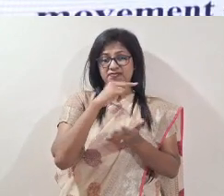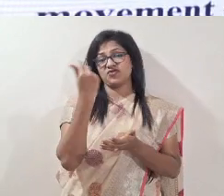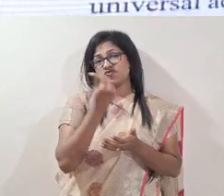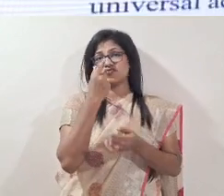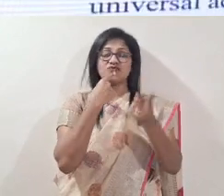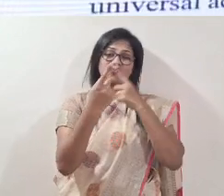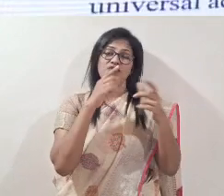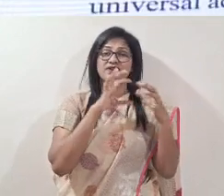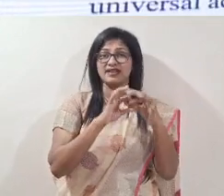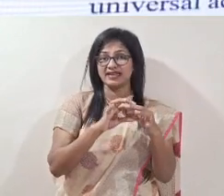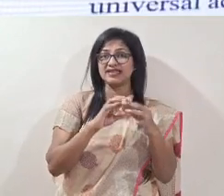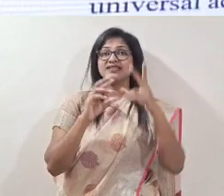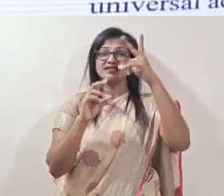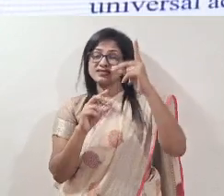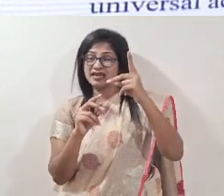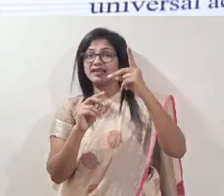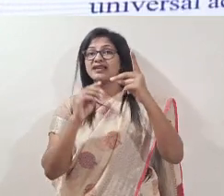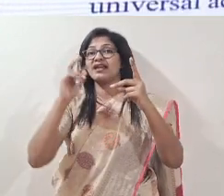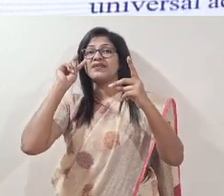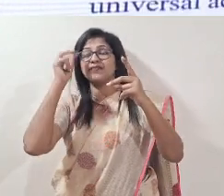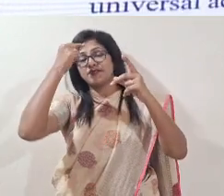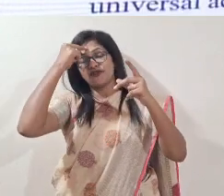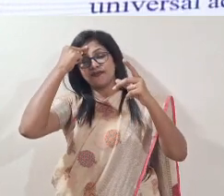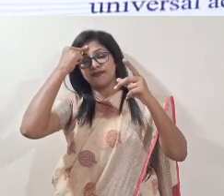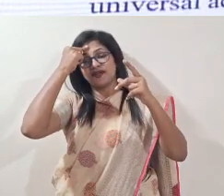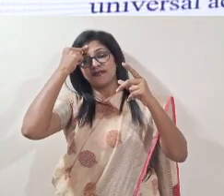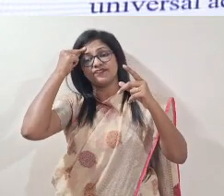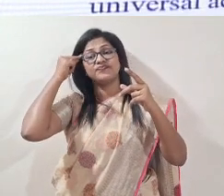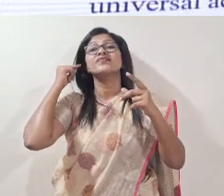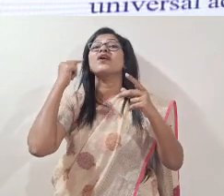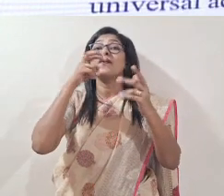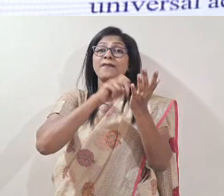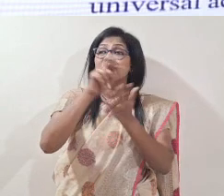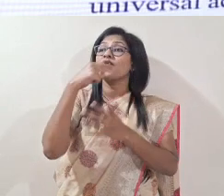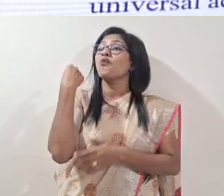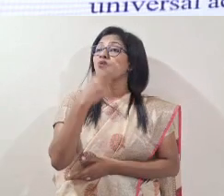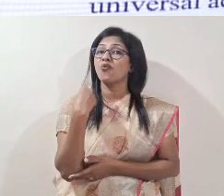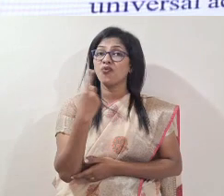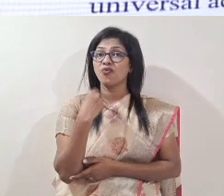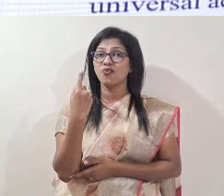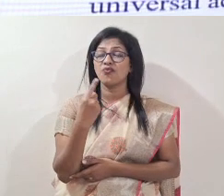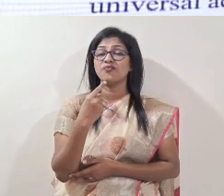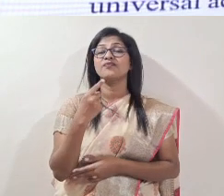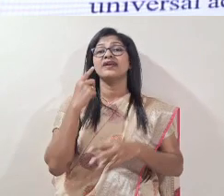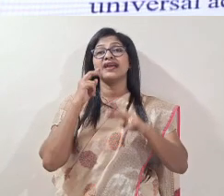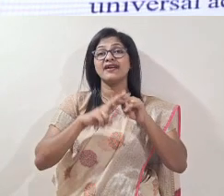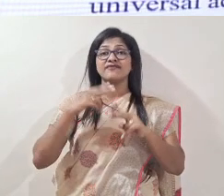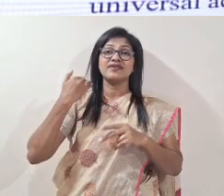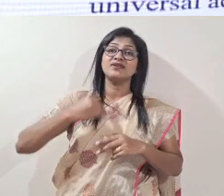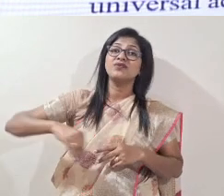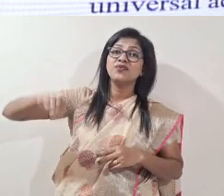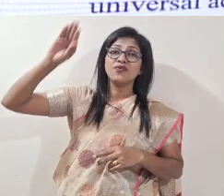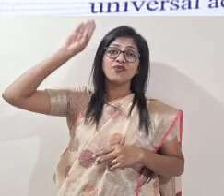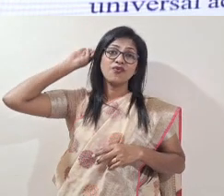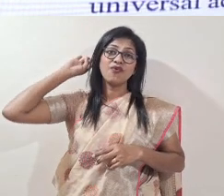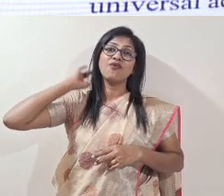this gives us the second part of the problem statement, as in who are pedestrians. If we go by the